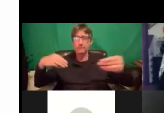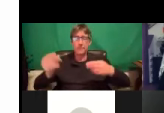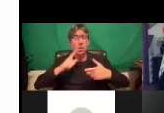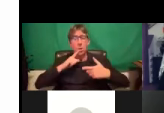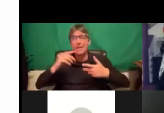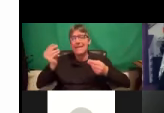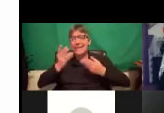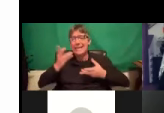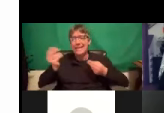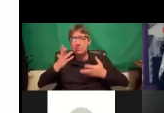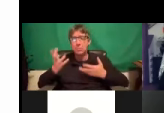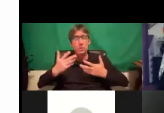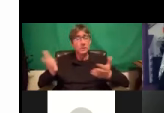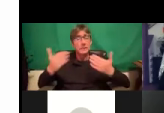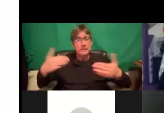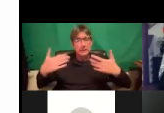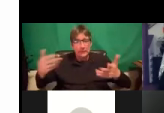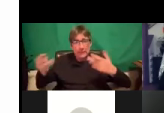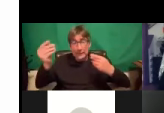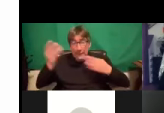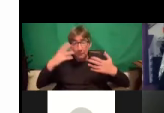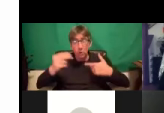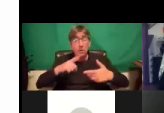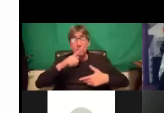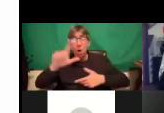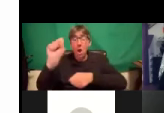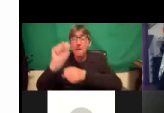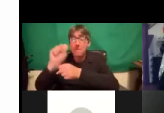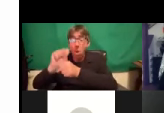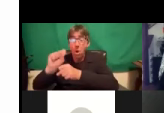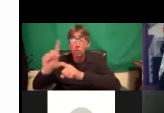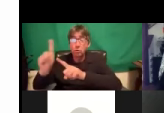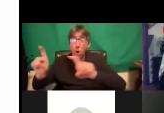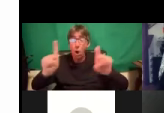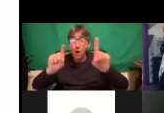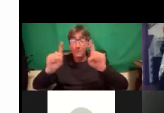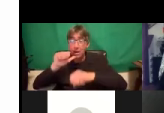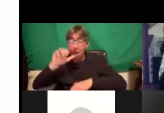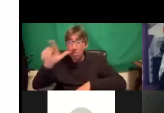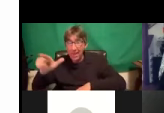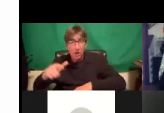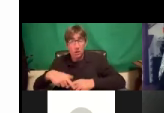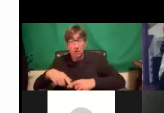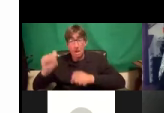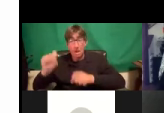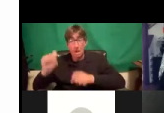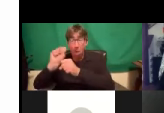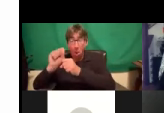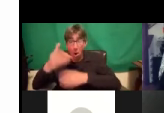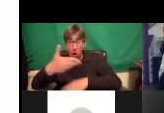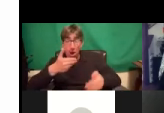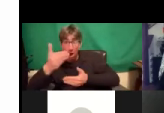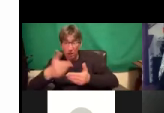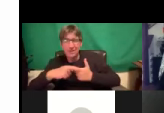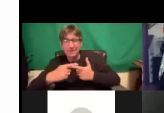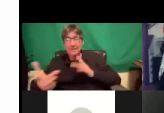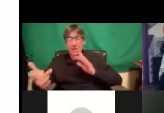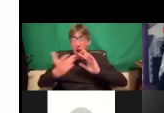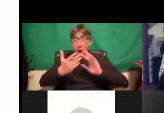anyone who is not on the employer survey and your employer, please get in touch with us. We'll add you to the survey. And then 3, knowing that when